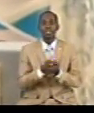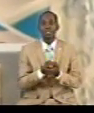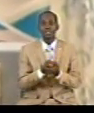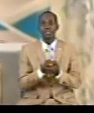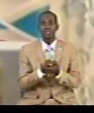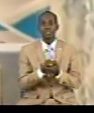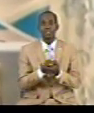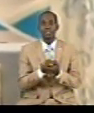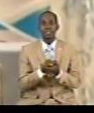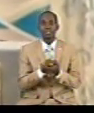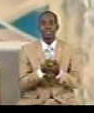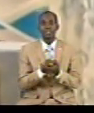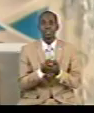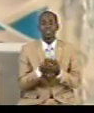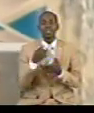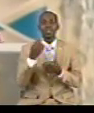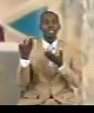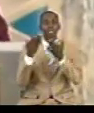the servant of God,